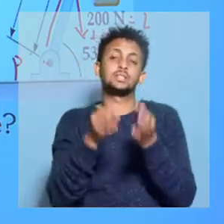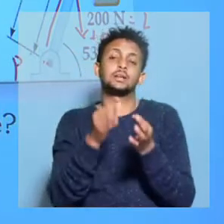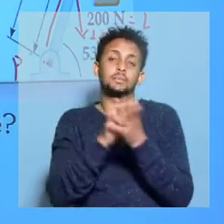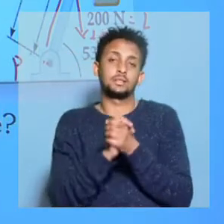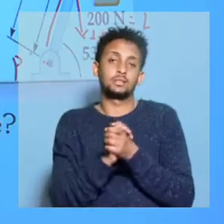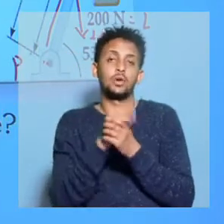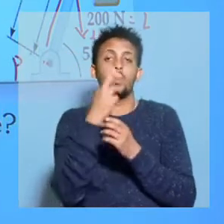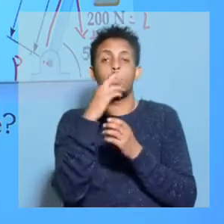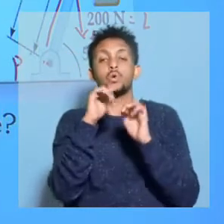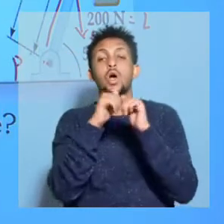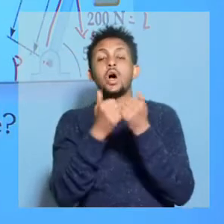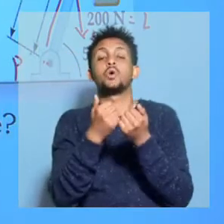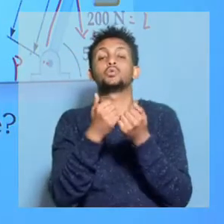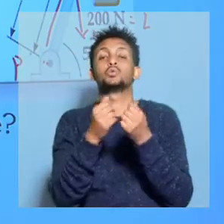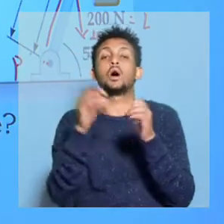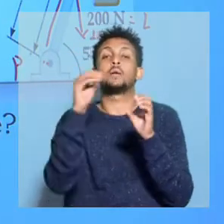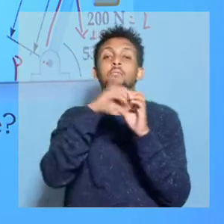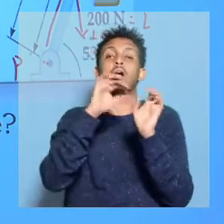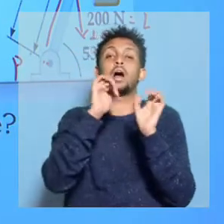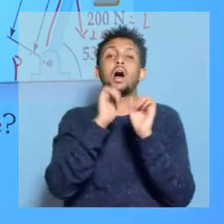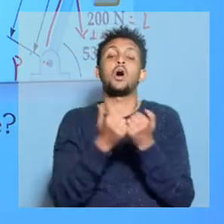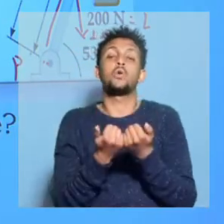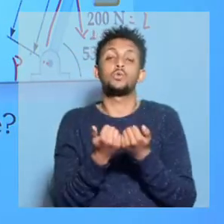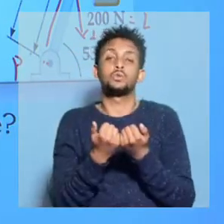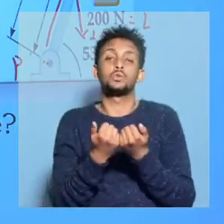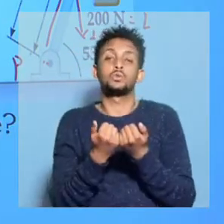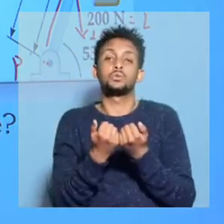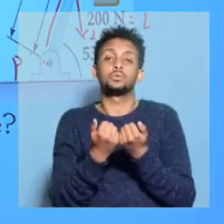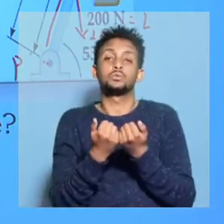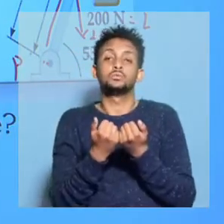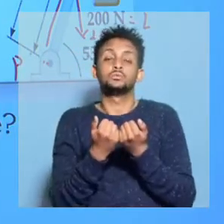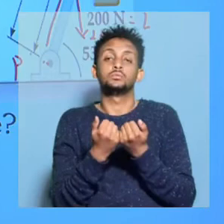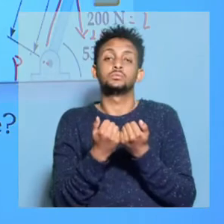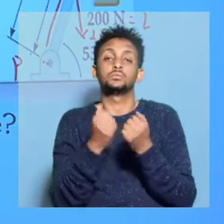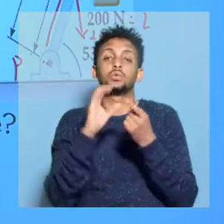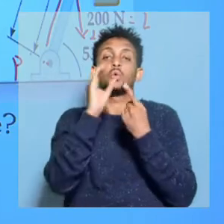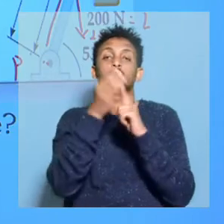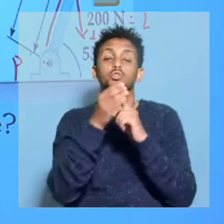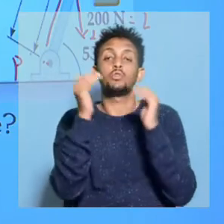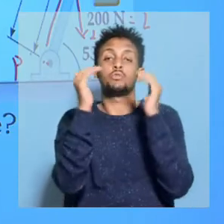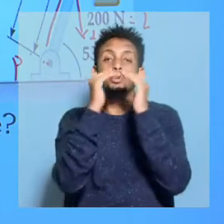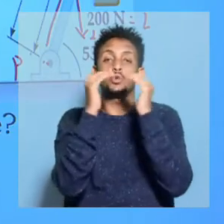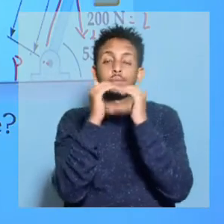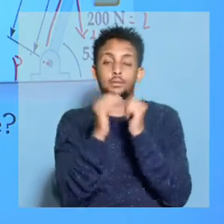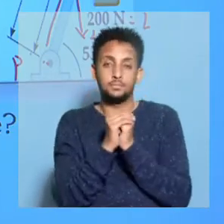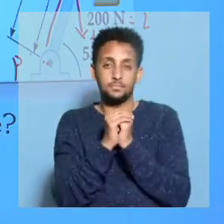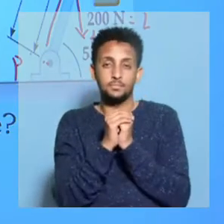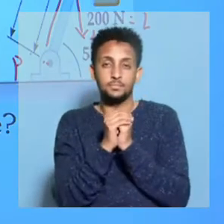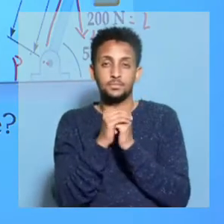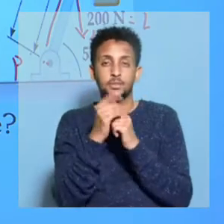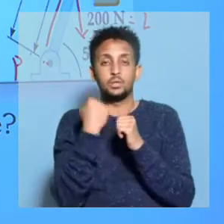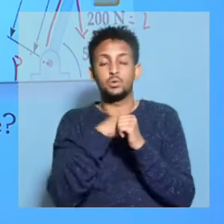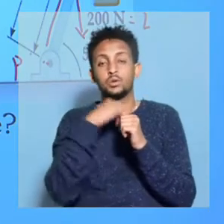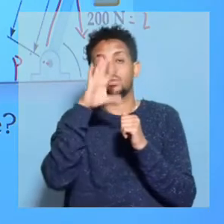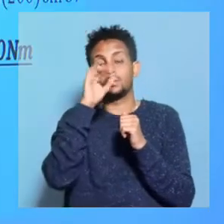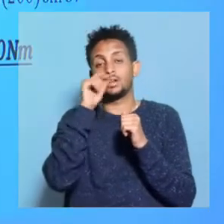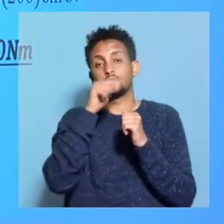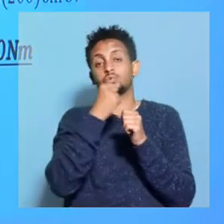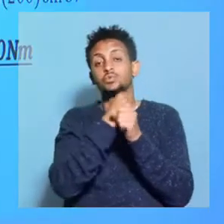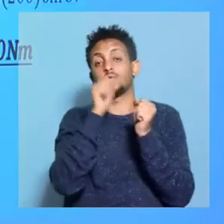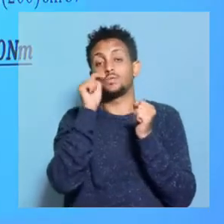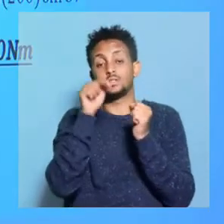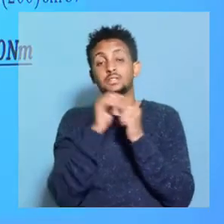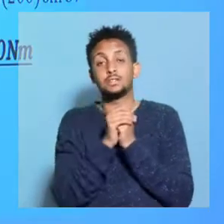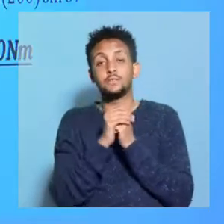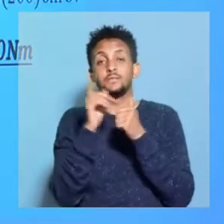determine or how do we apply the conditions of equilibrium? Well, to find this or to solve